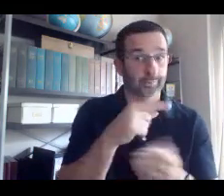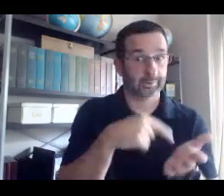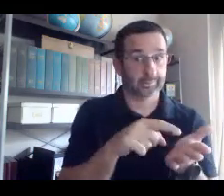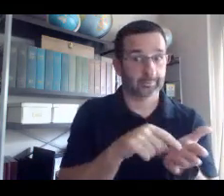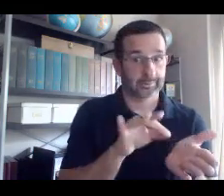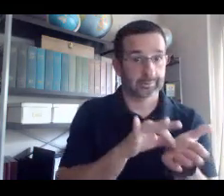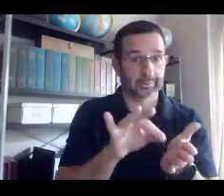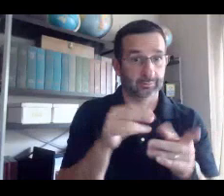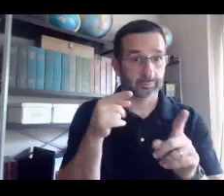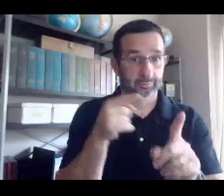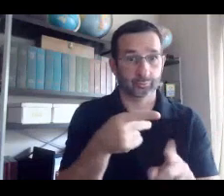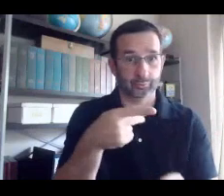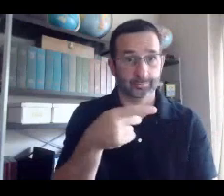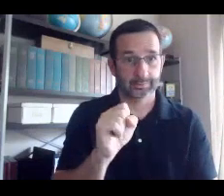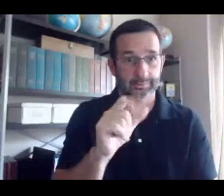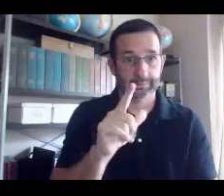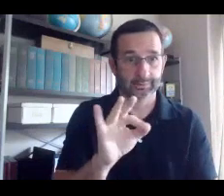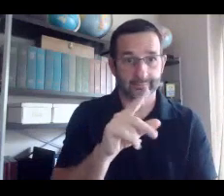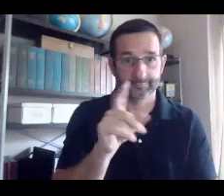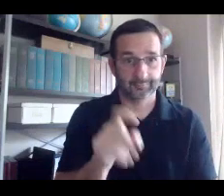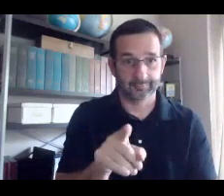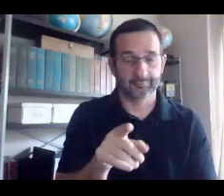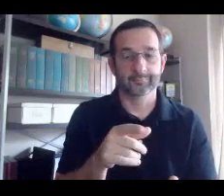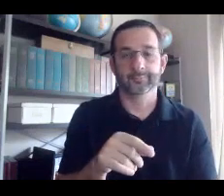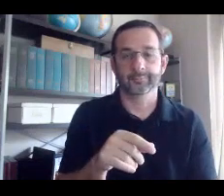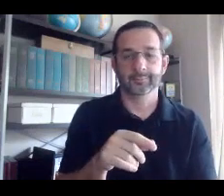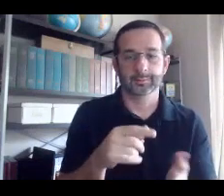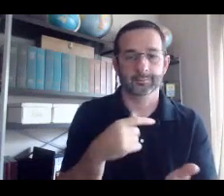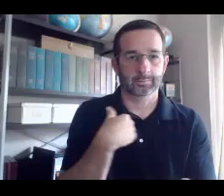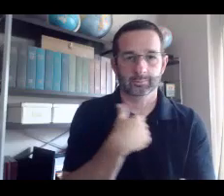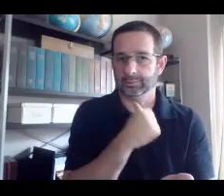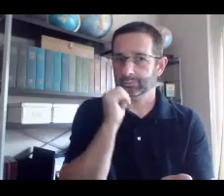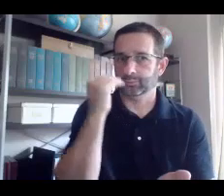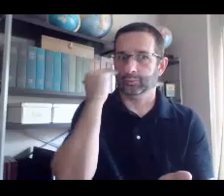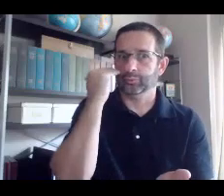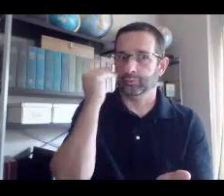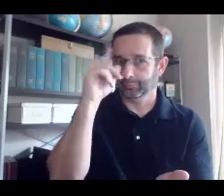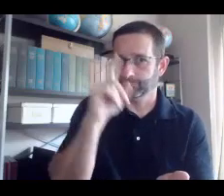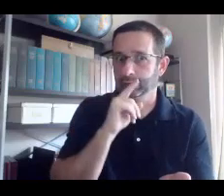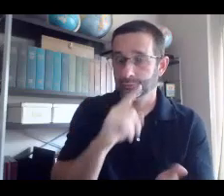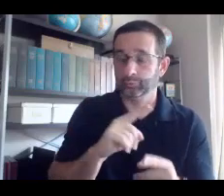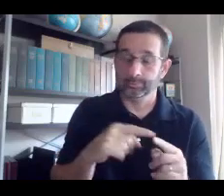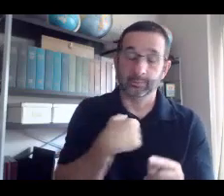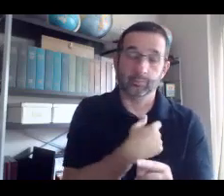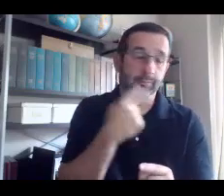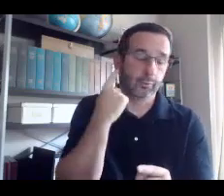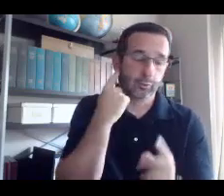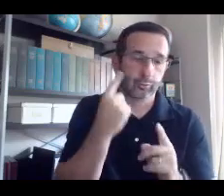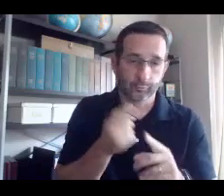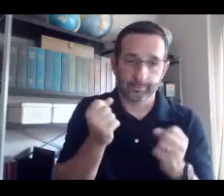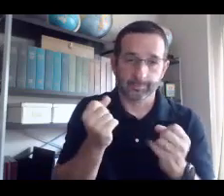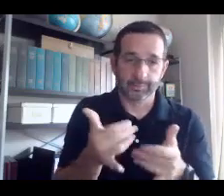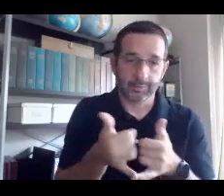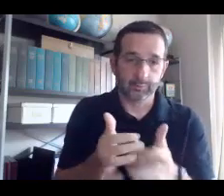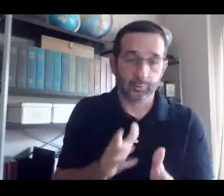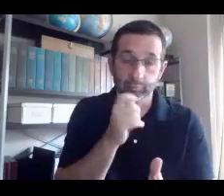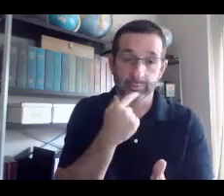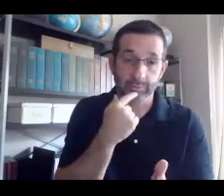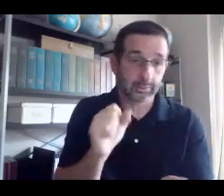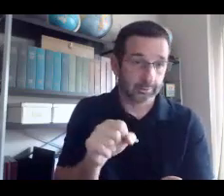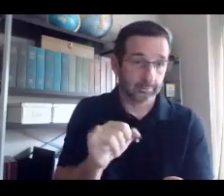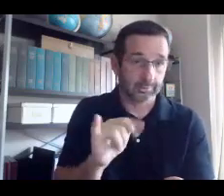Okay, next question. So do LRP payments count towards PSLF? So We